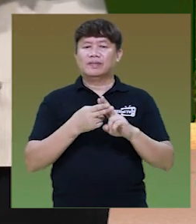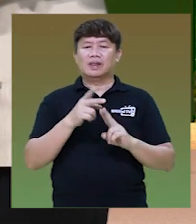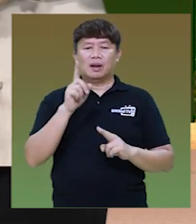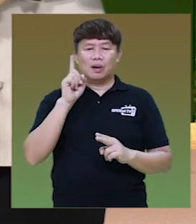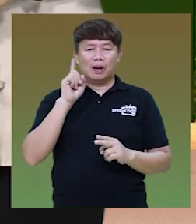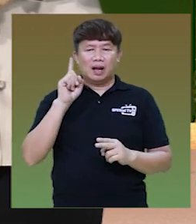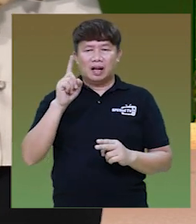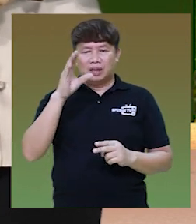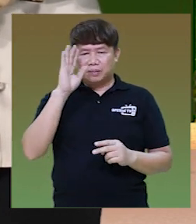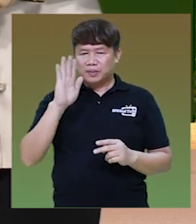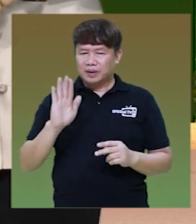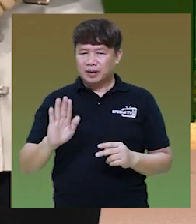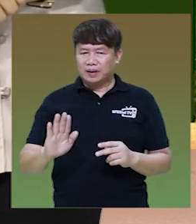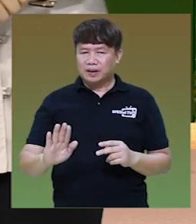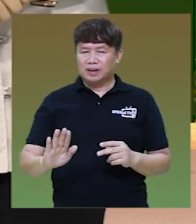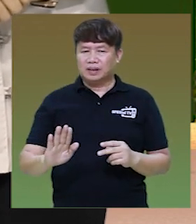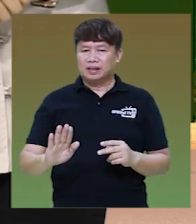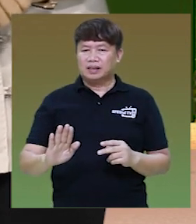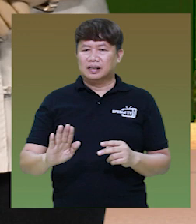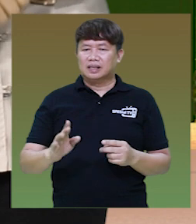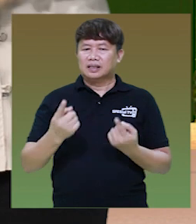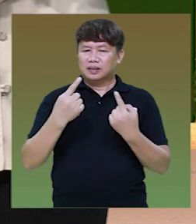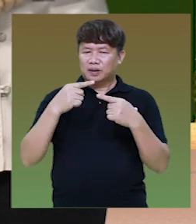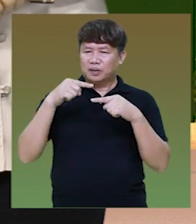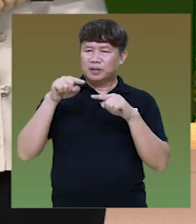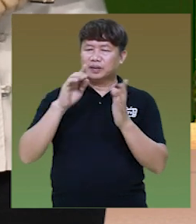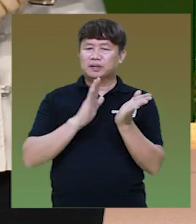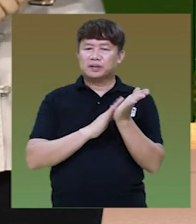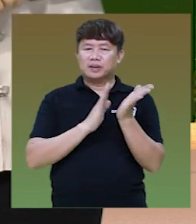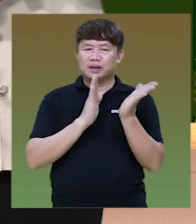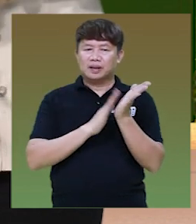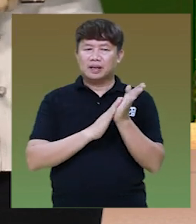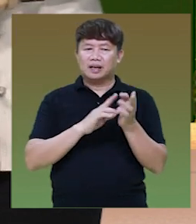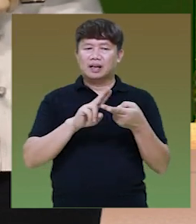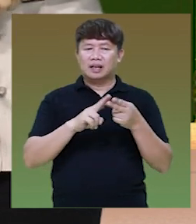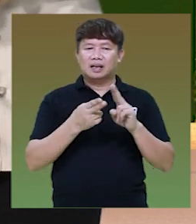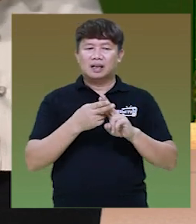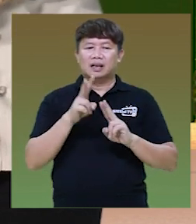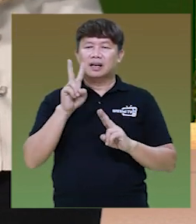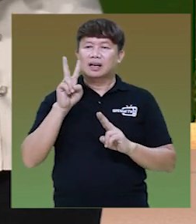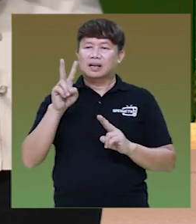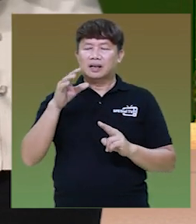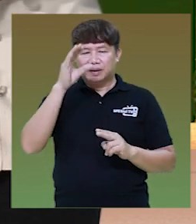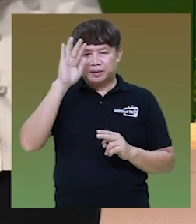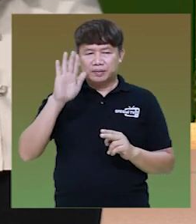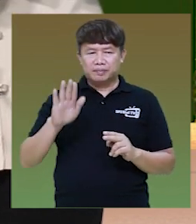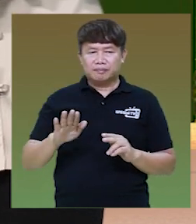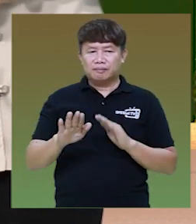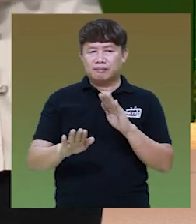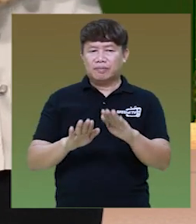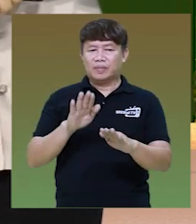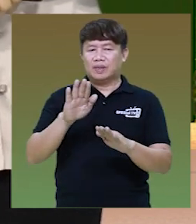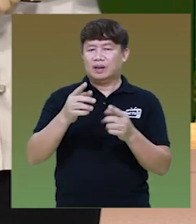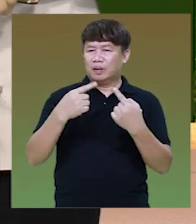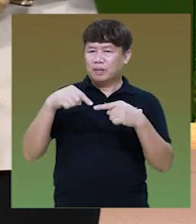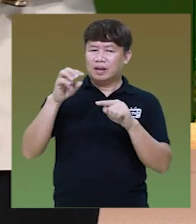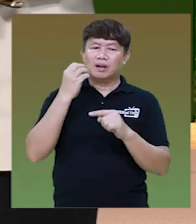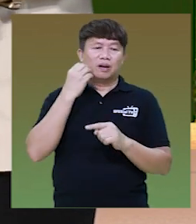to school. Number 2, the boy is walking and going home from